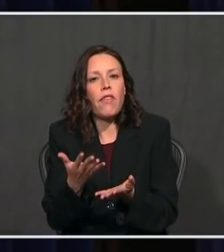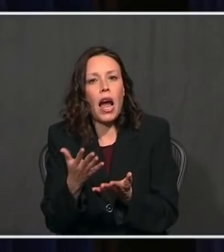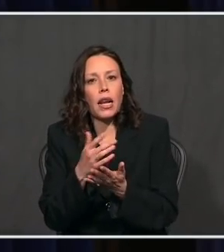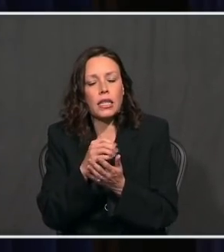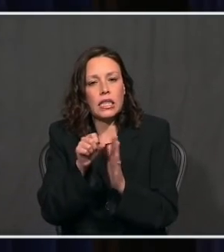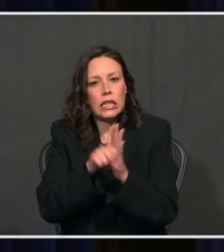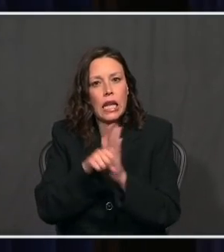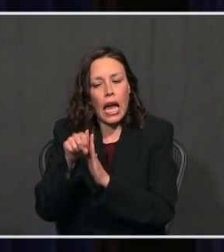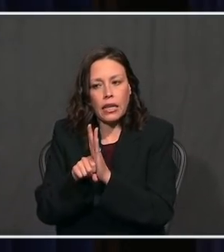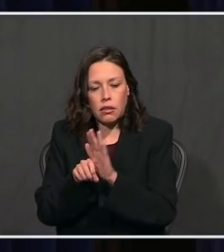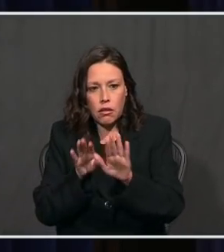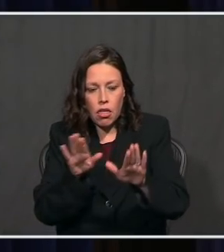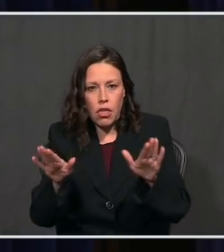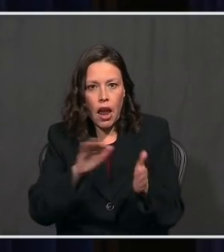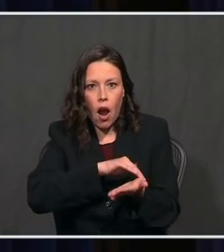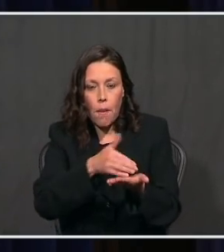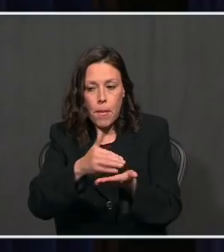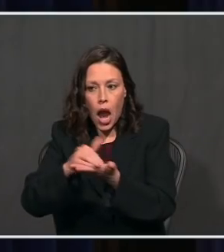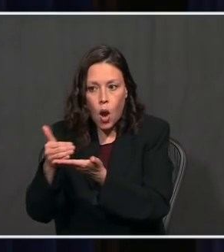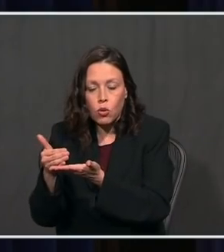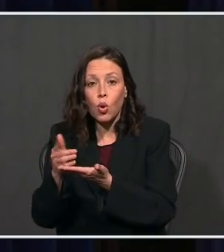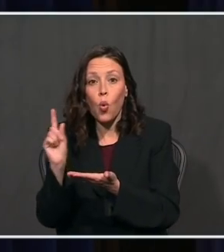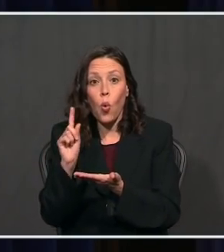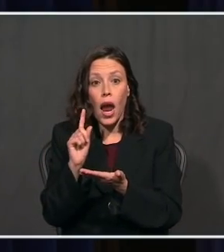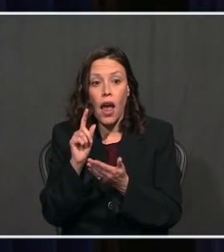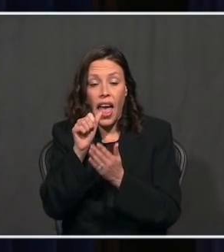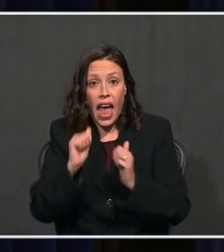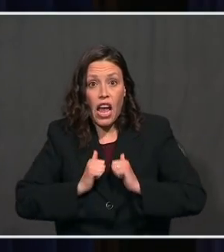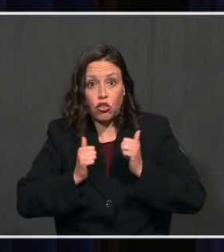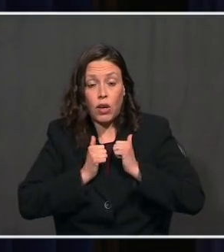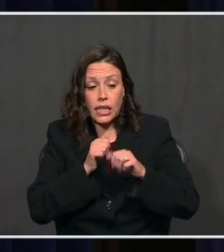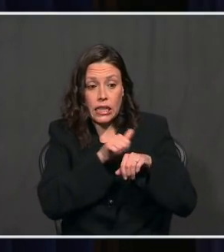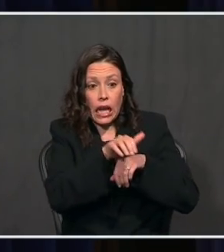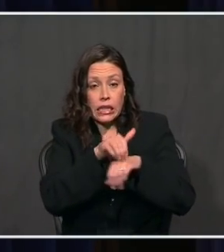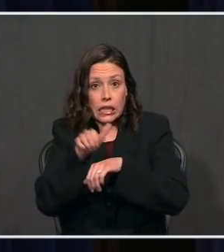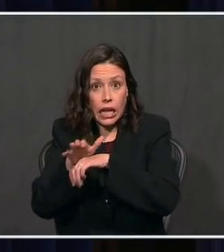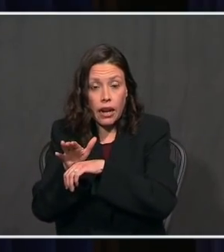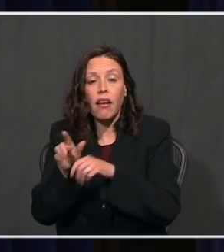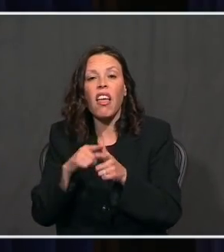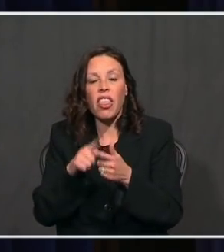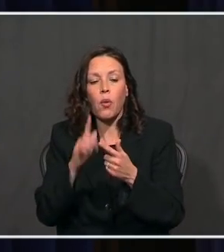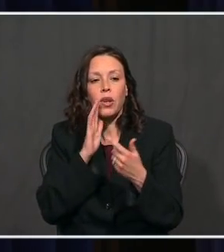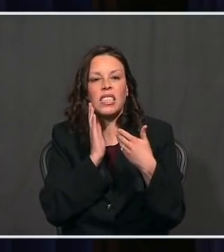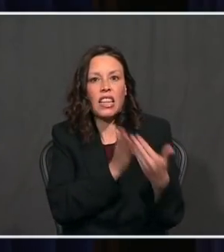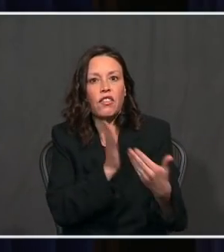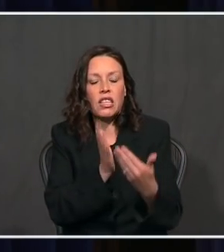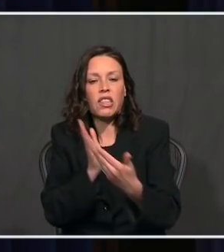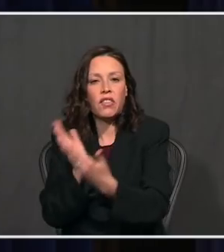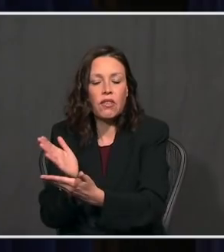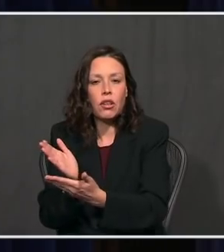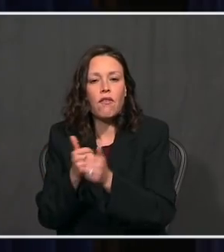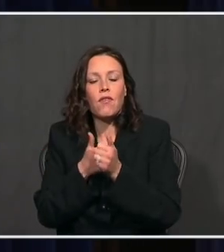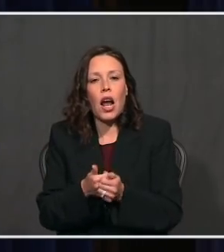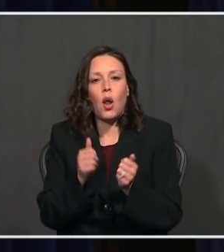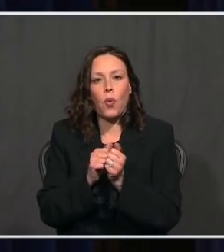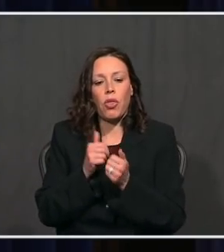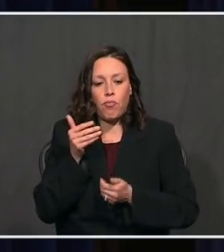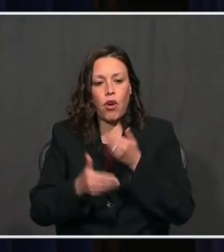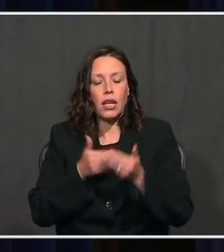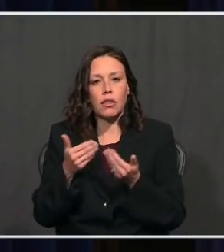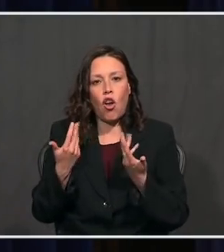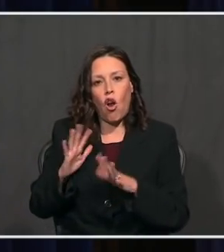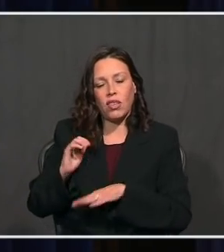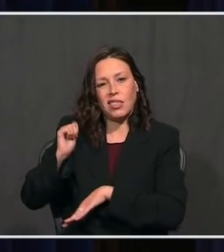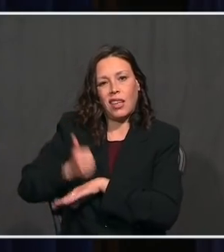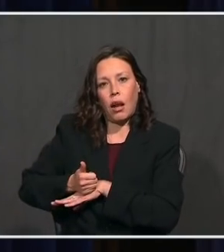the states. States will tell us where they want the vaccines to go, and then we will deliver the vaccines in accordance to the process that